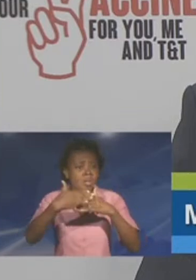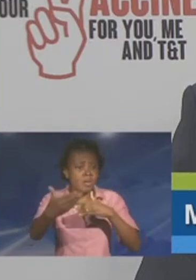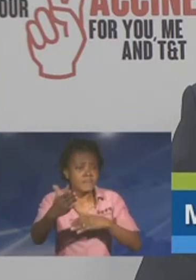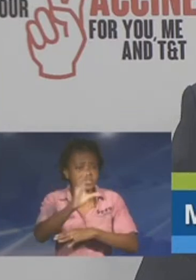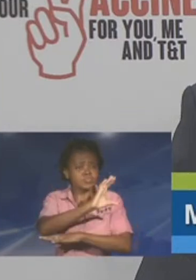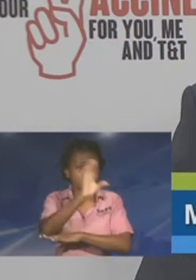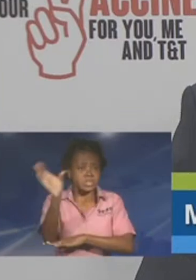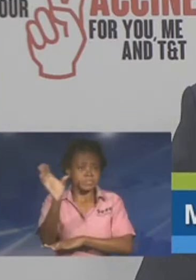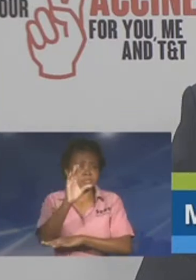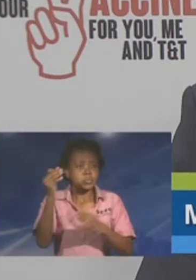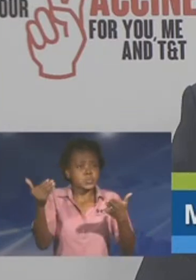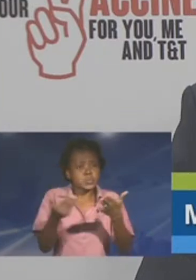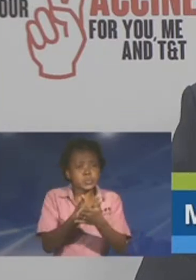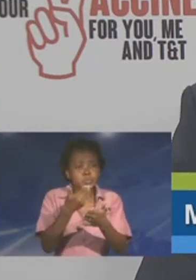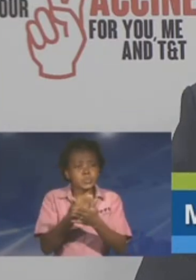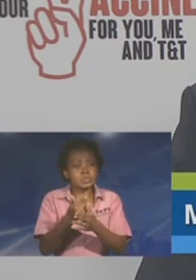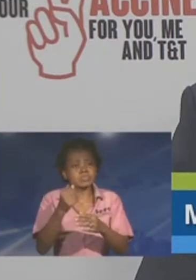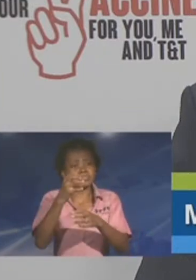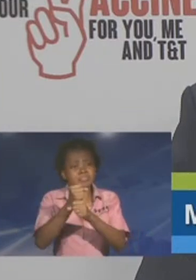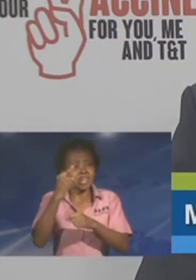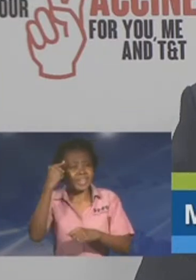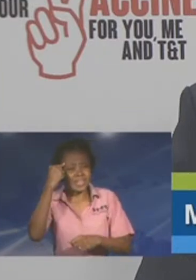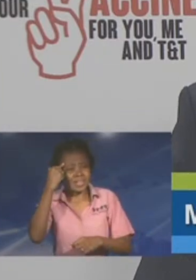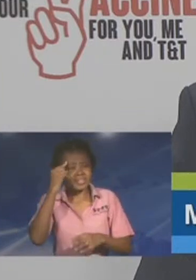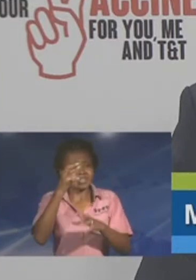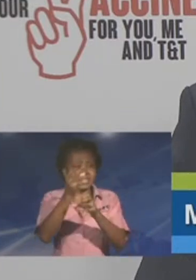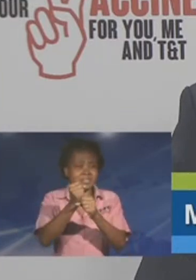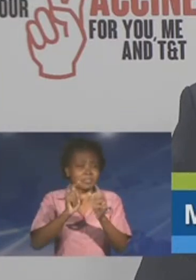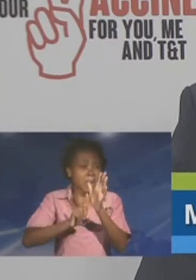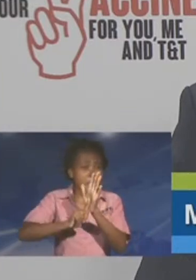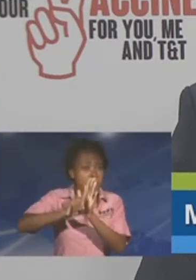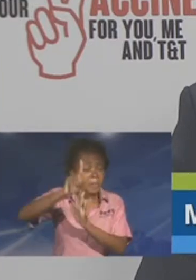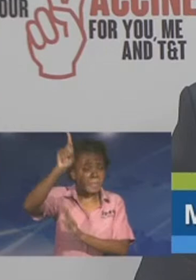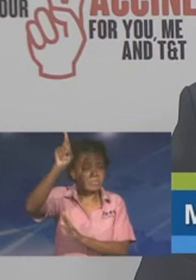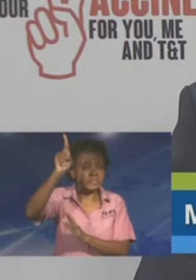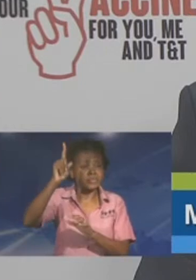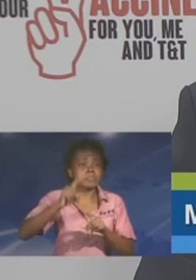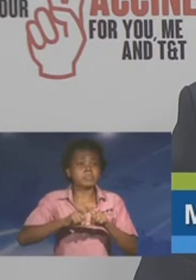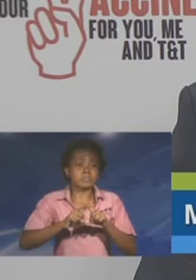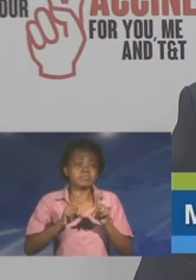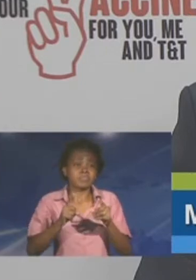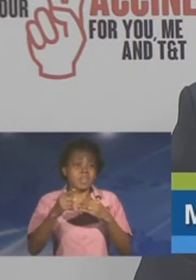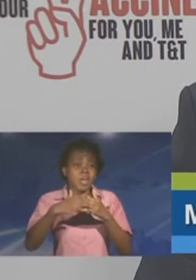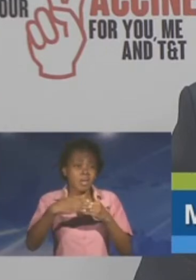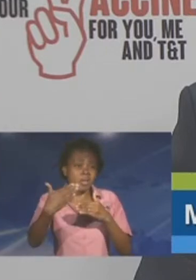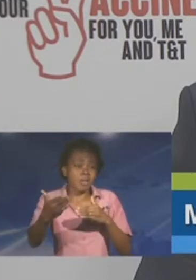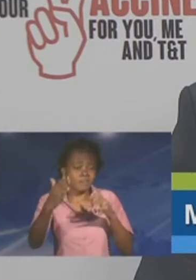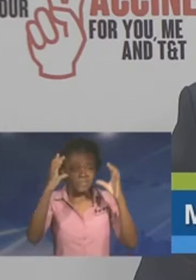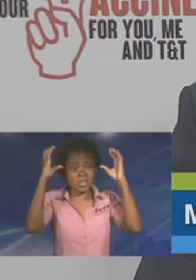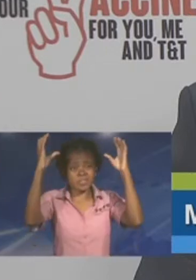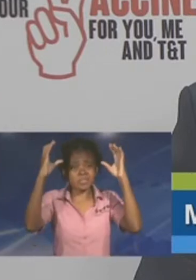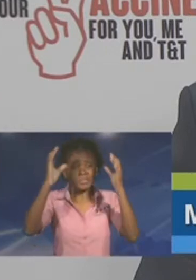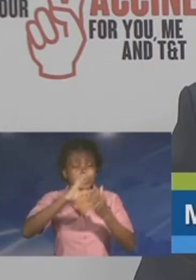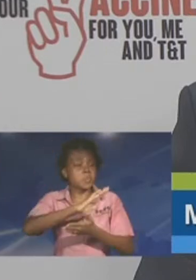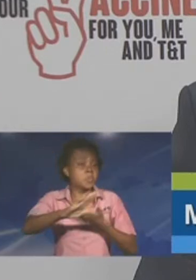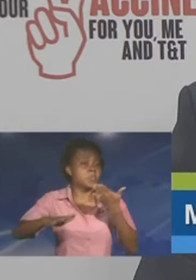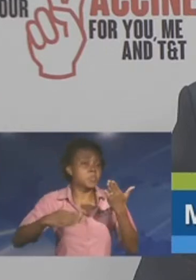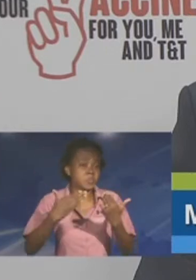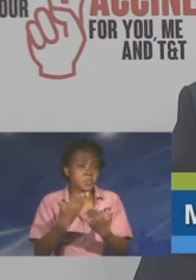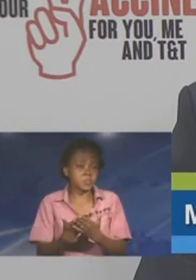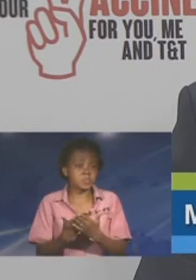we were expecting a spike. We monitored after the Taste of Carnival. We monitored when